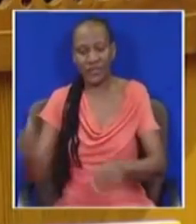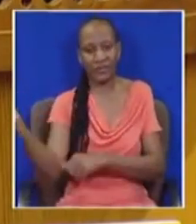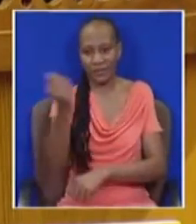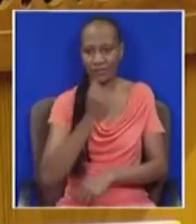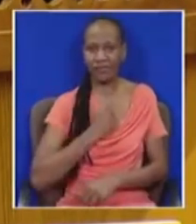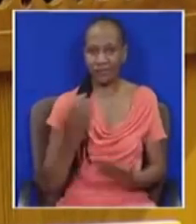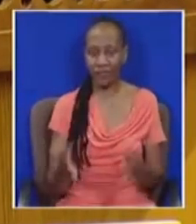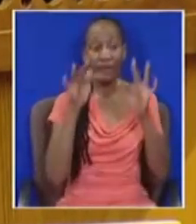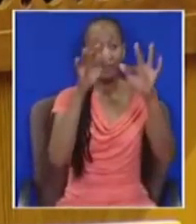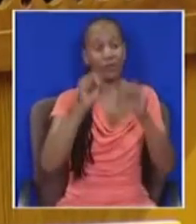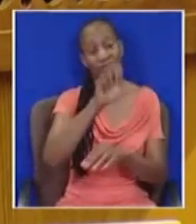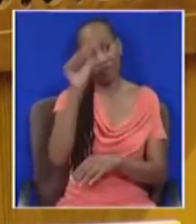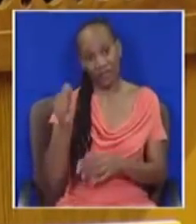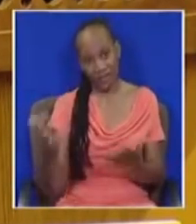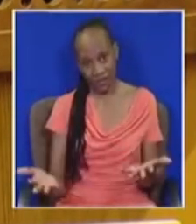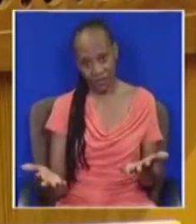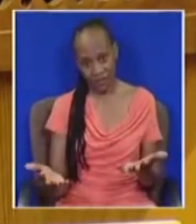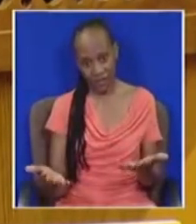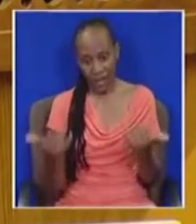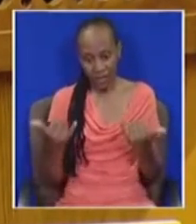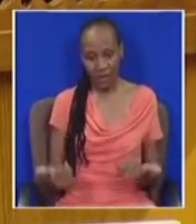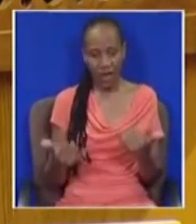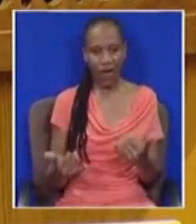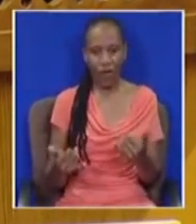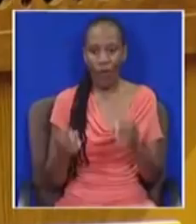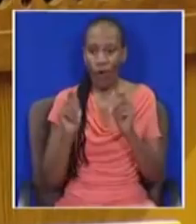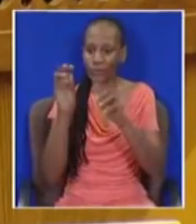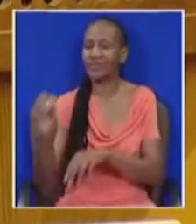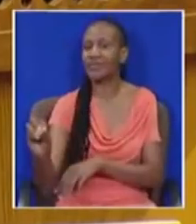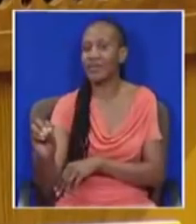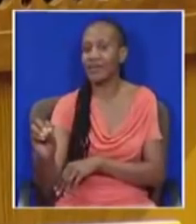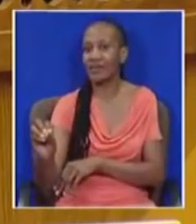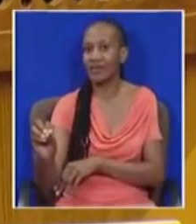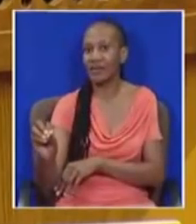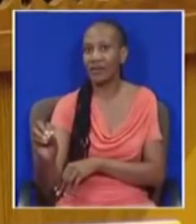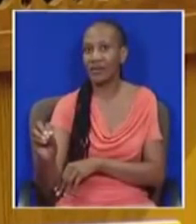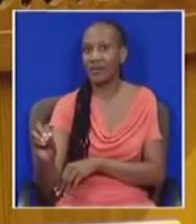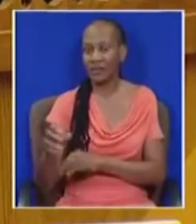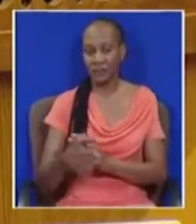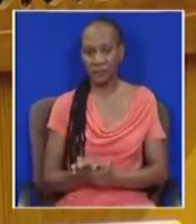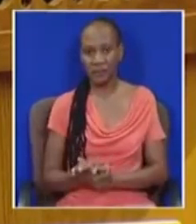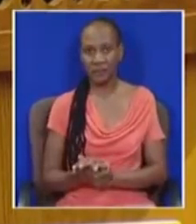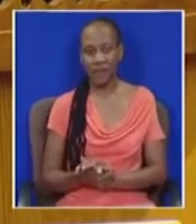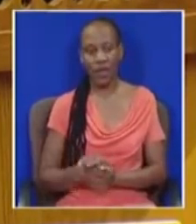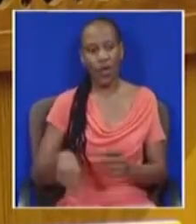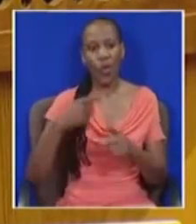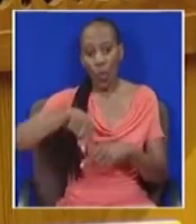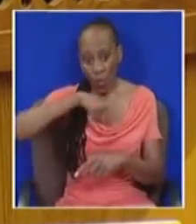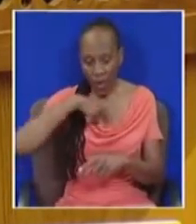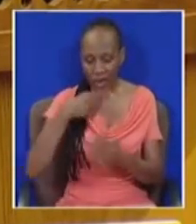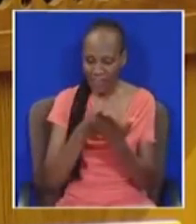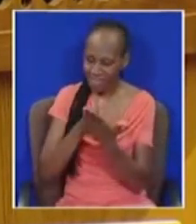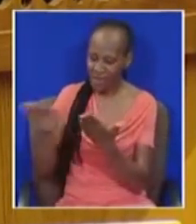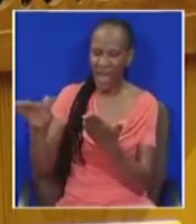Africans, we are presented with a unique window of opportunity. We have removed a corrupt,